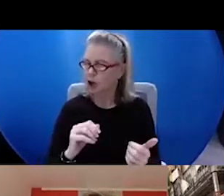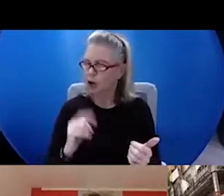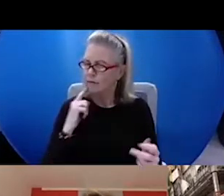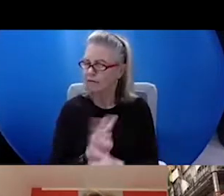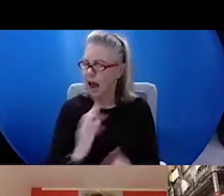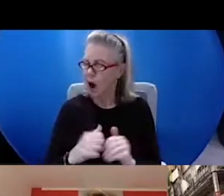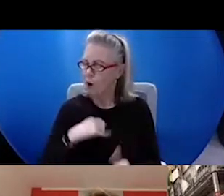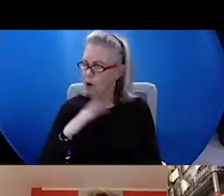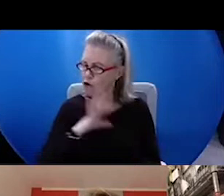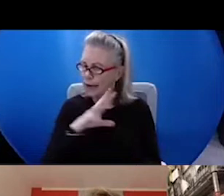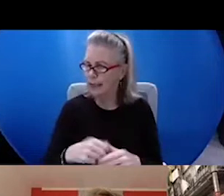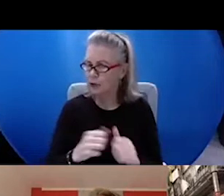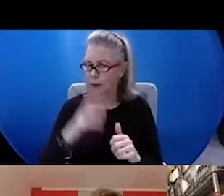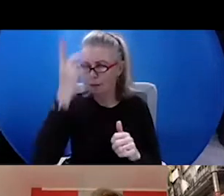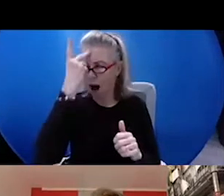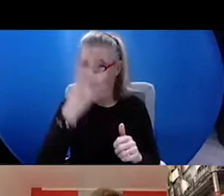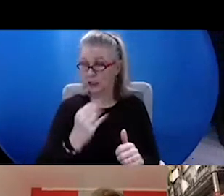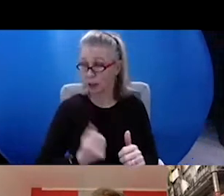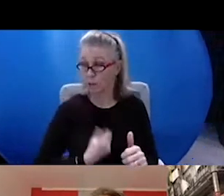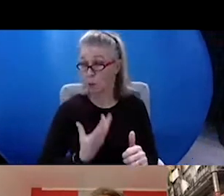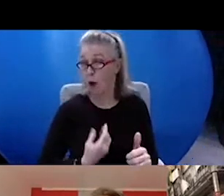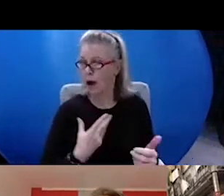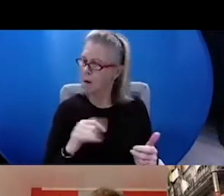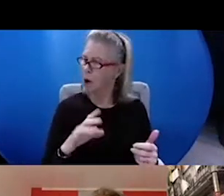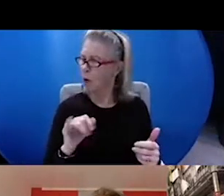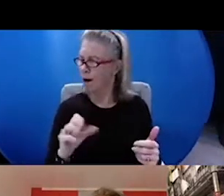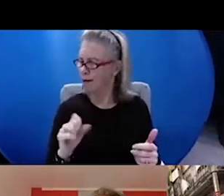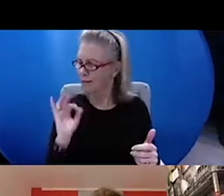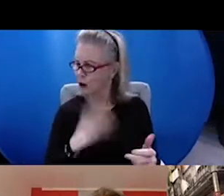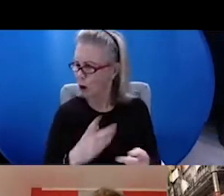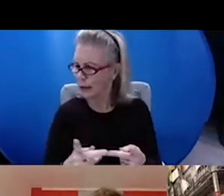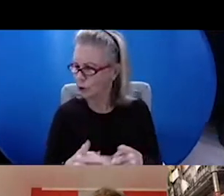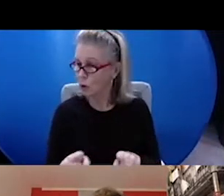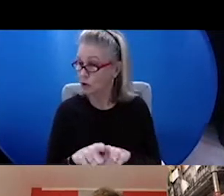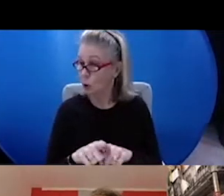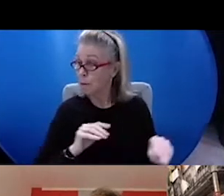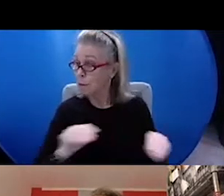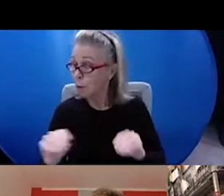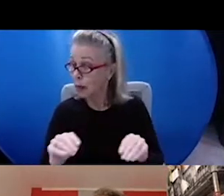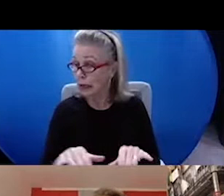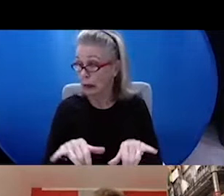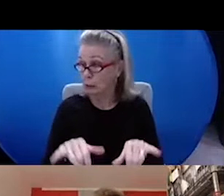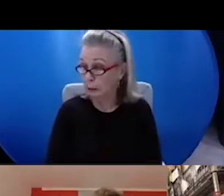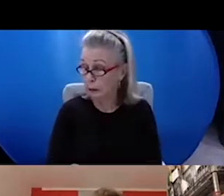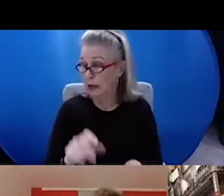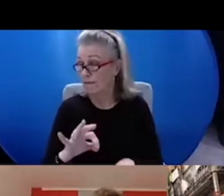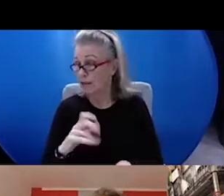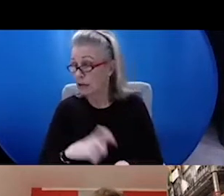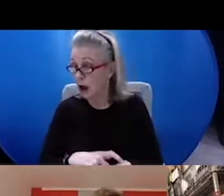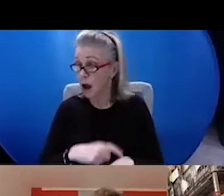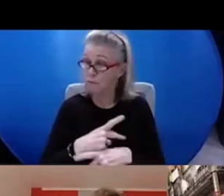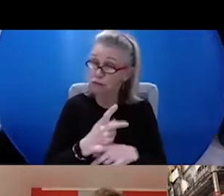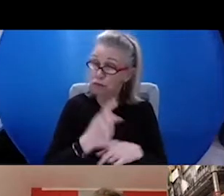of location, and also of mobility and immobility and of time, whether productive or